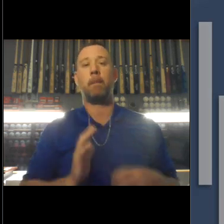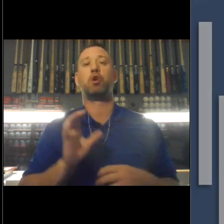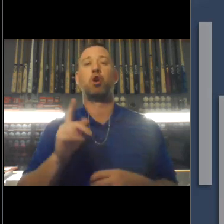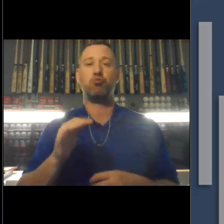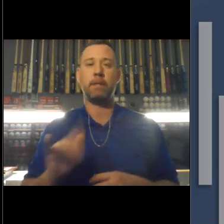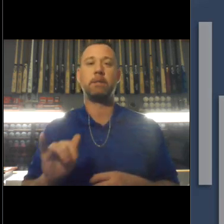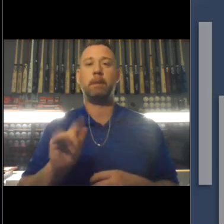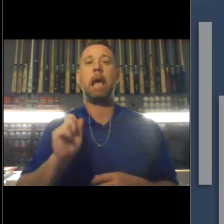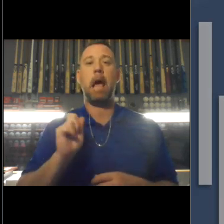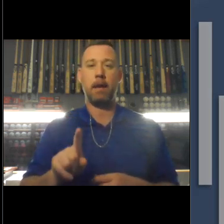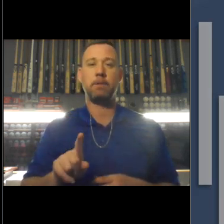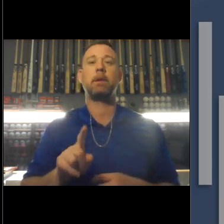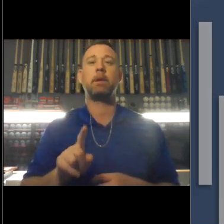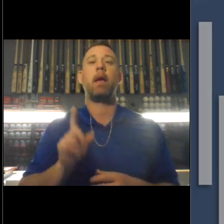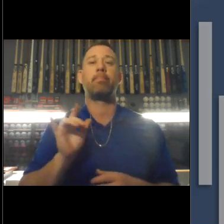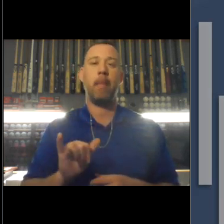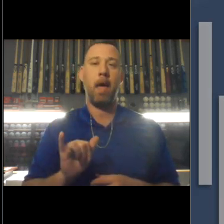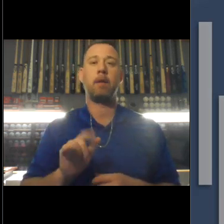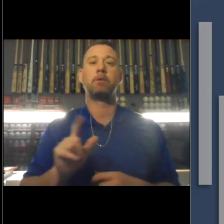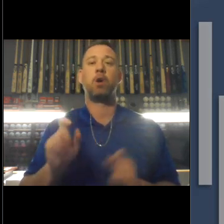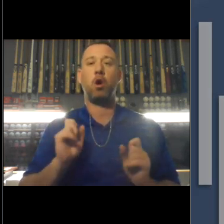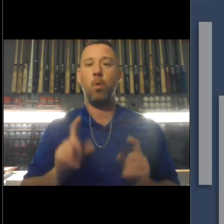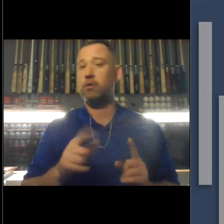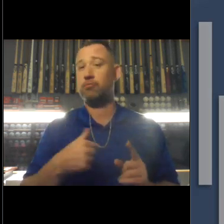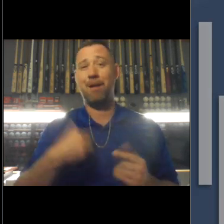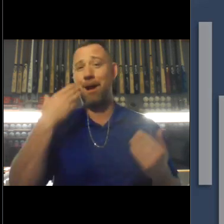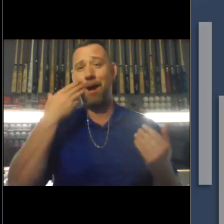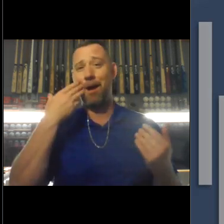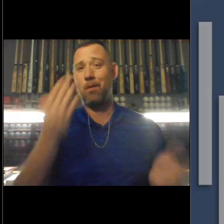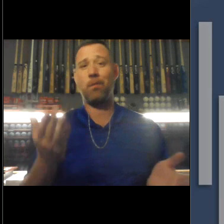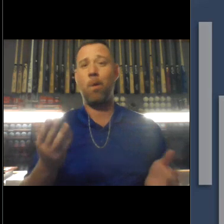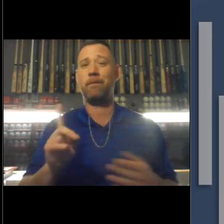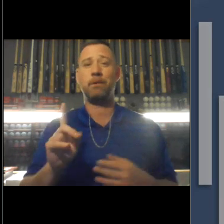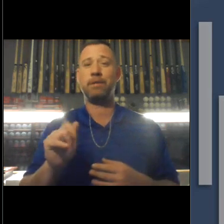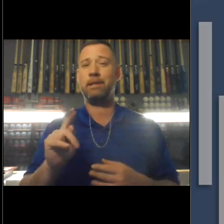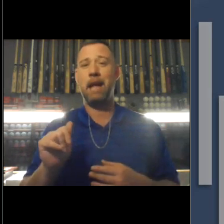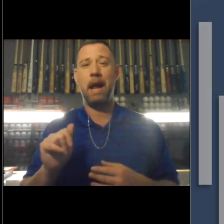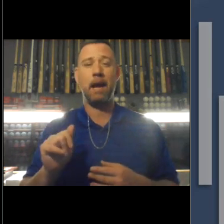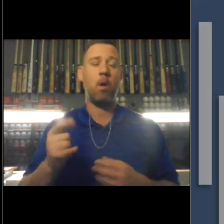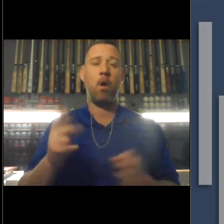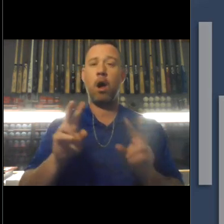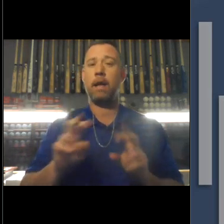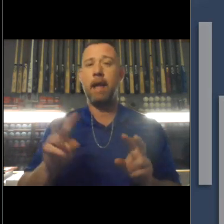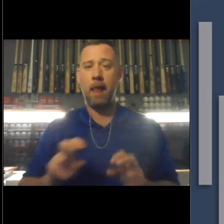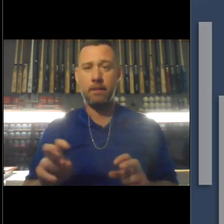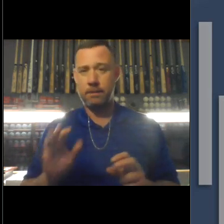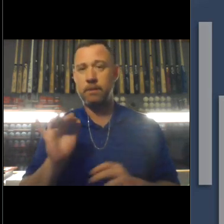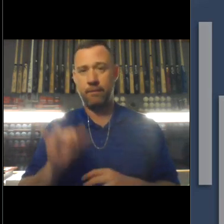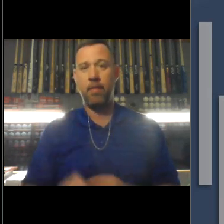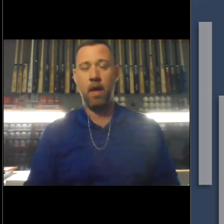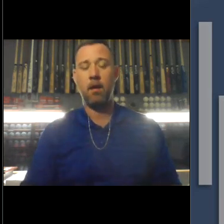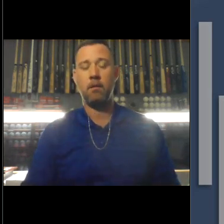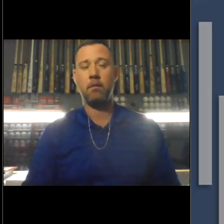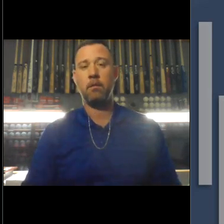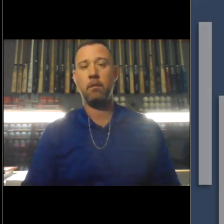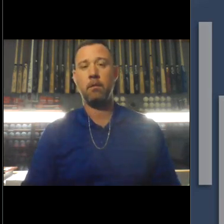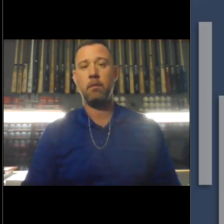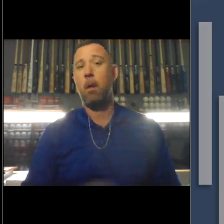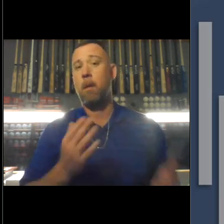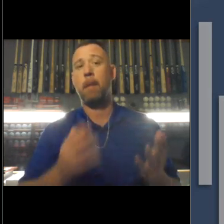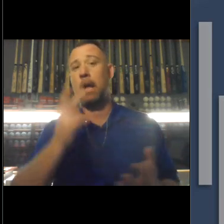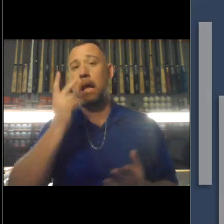asked. And that is a question that I don't know if there are data or an analysis of that, but if we could maybe look